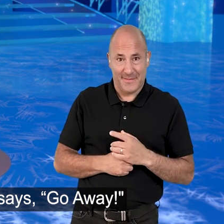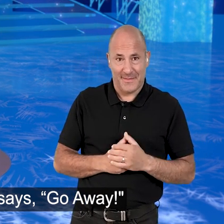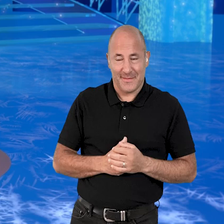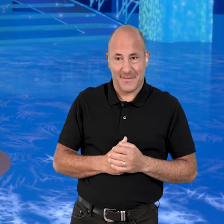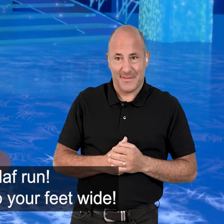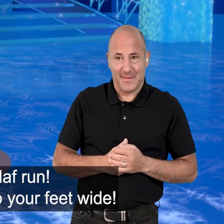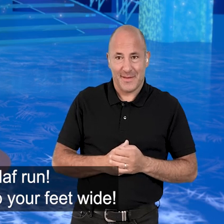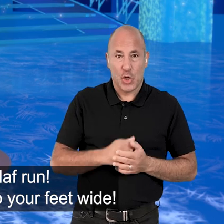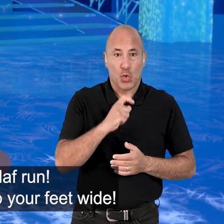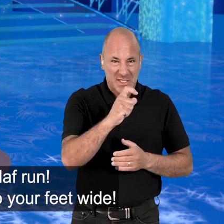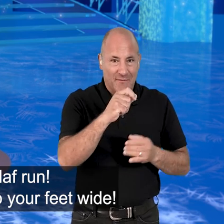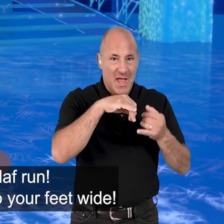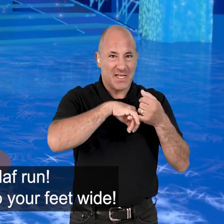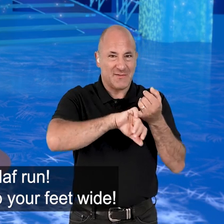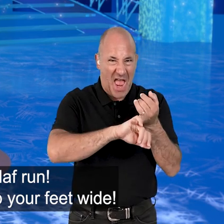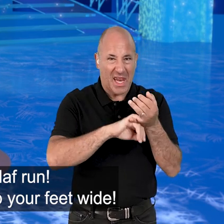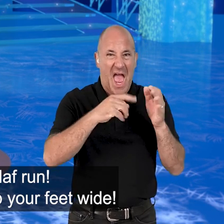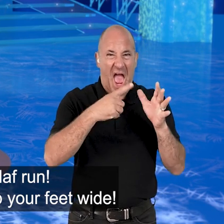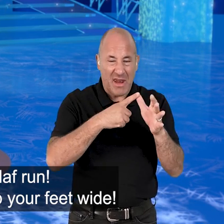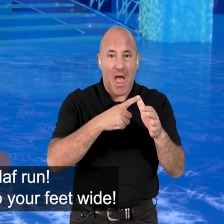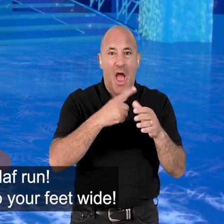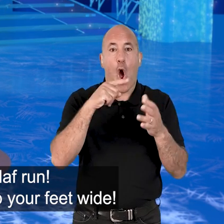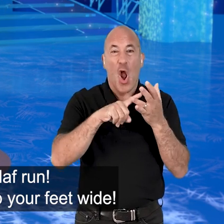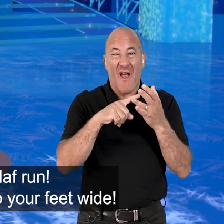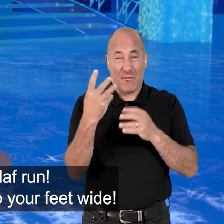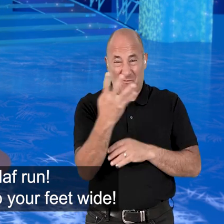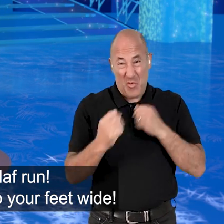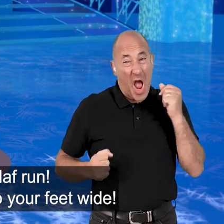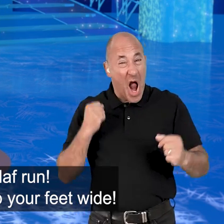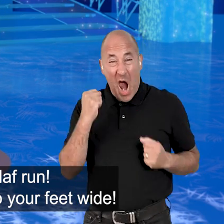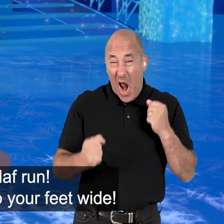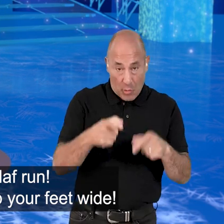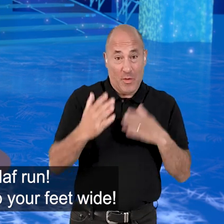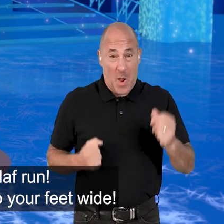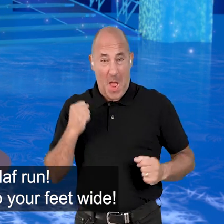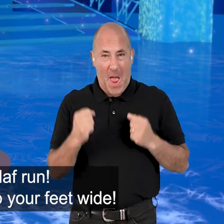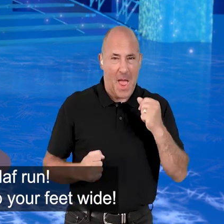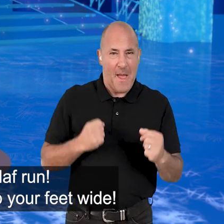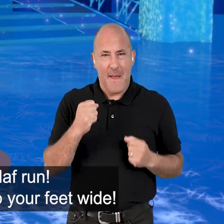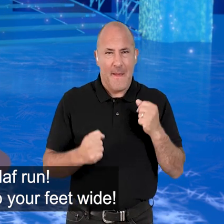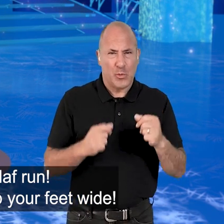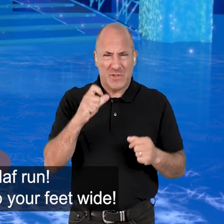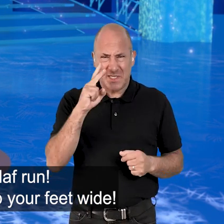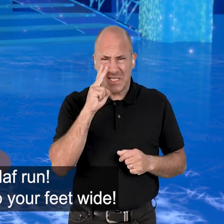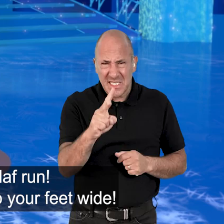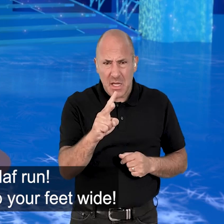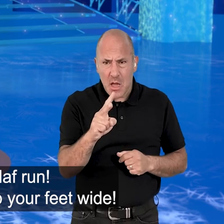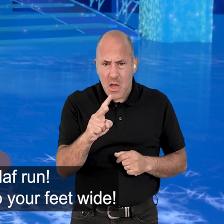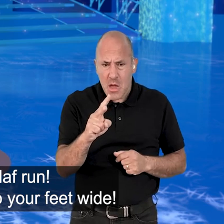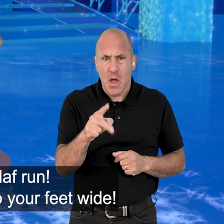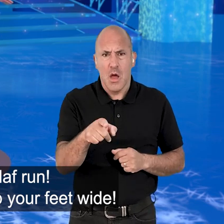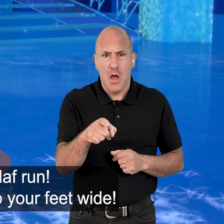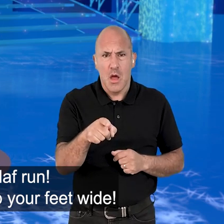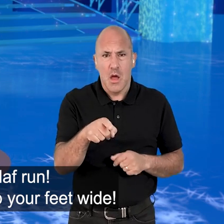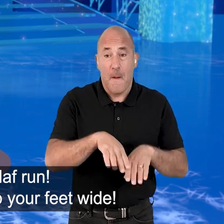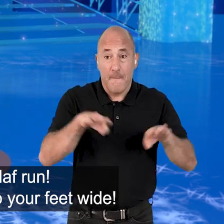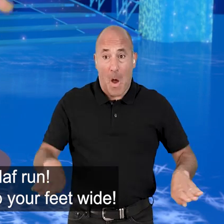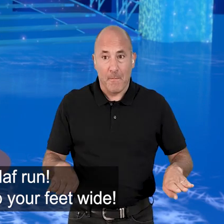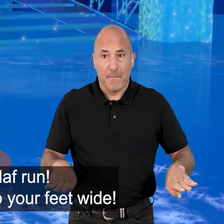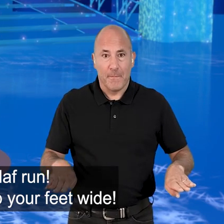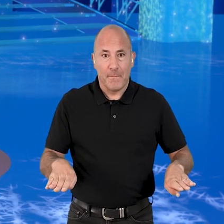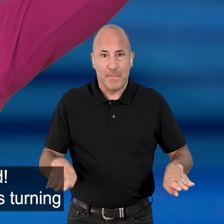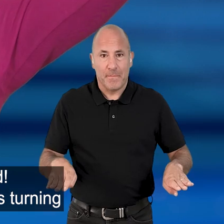away. Kristoff, Sven, Anna and Olaf run. But Kristoff notices something. Jump your